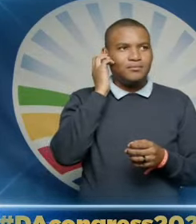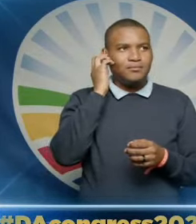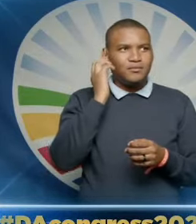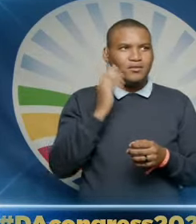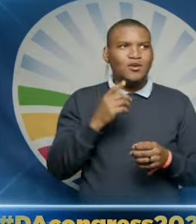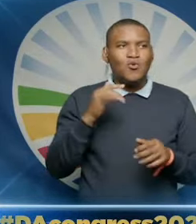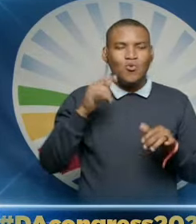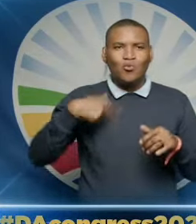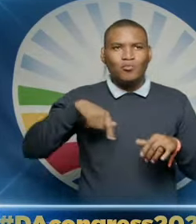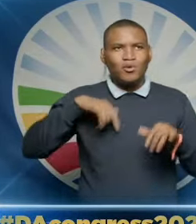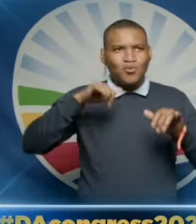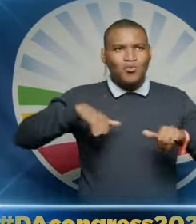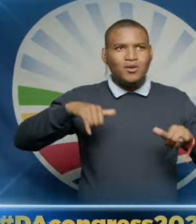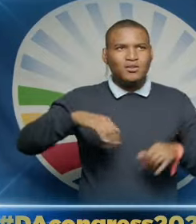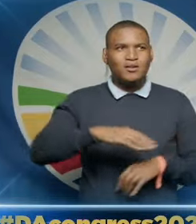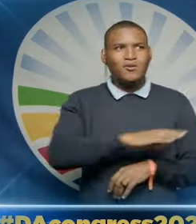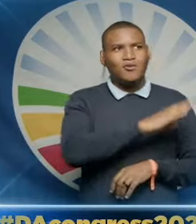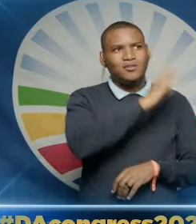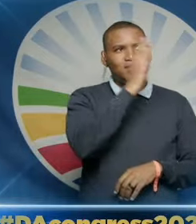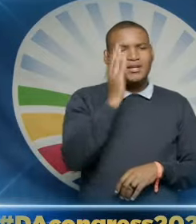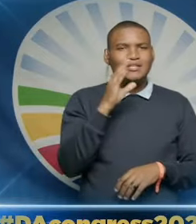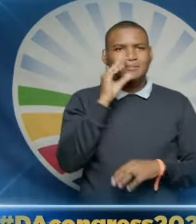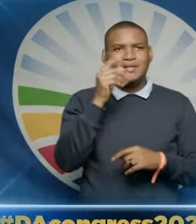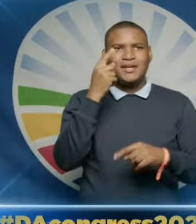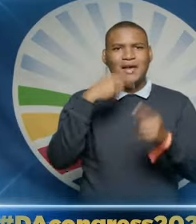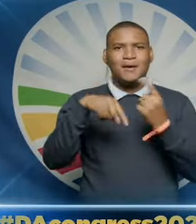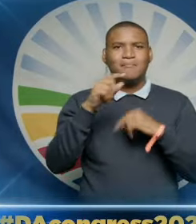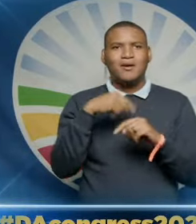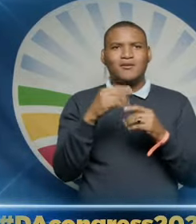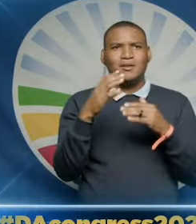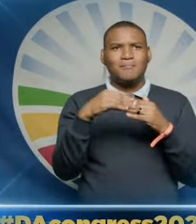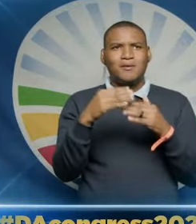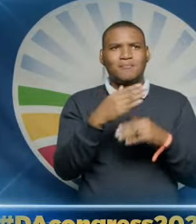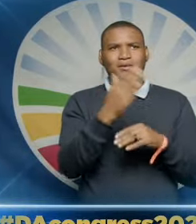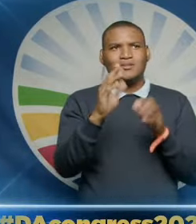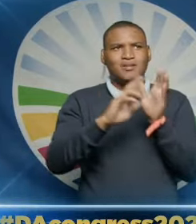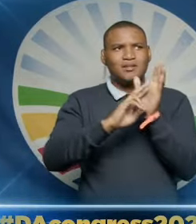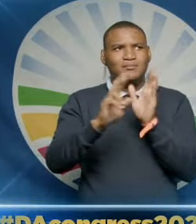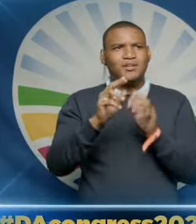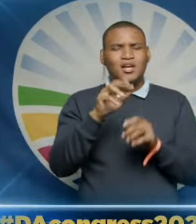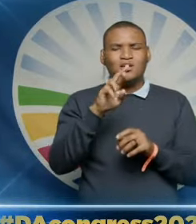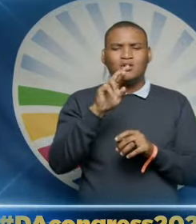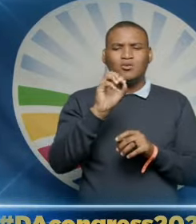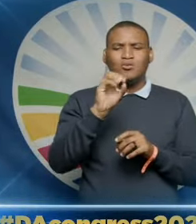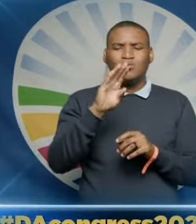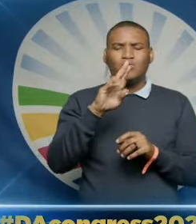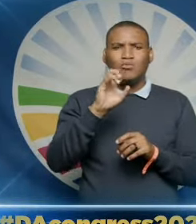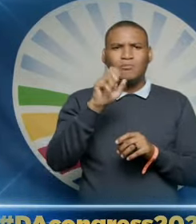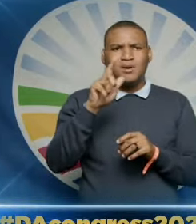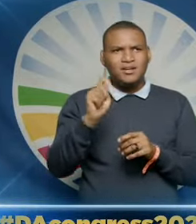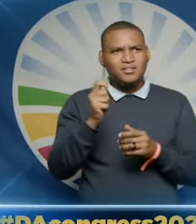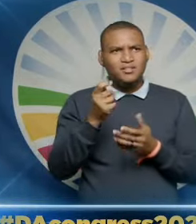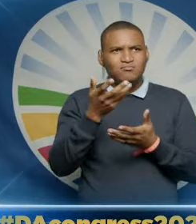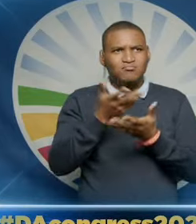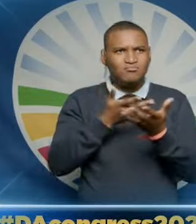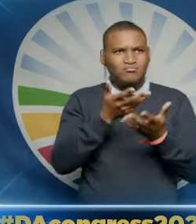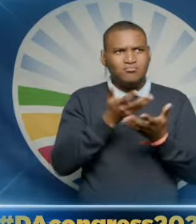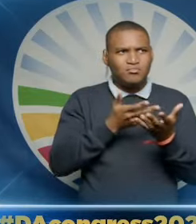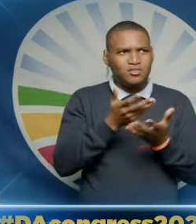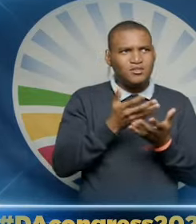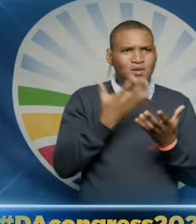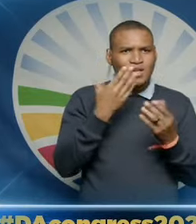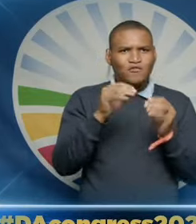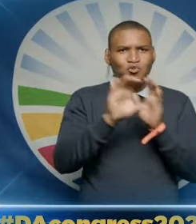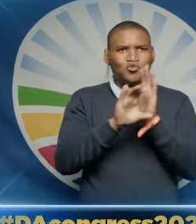waiting all day. Greg, speaking about delegates and robust engagement, we had some constitutional